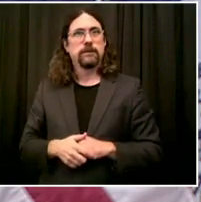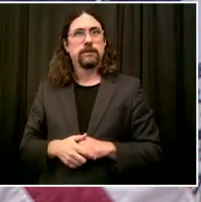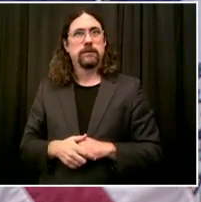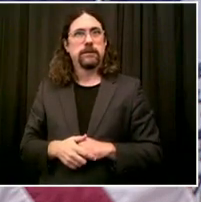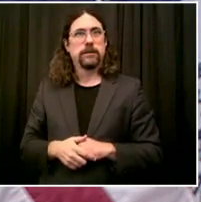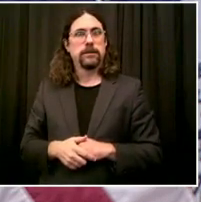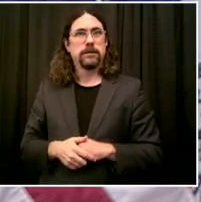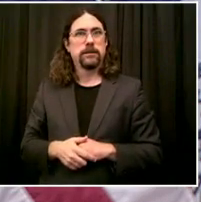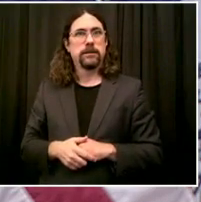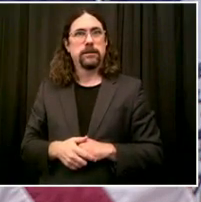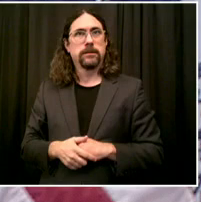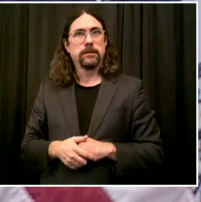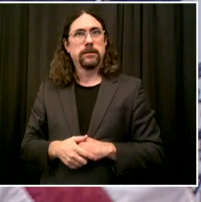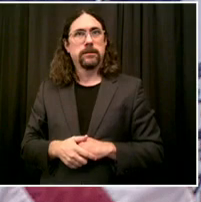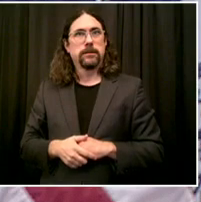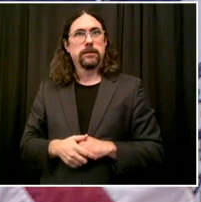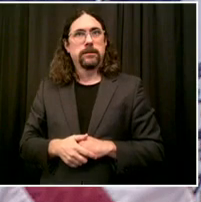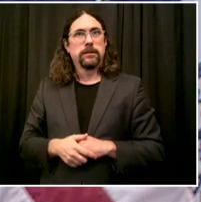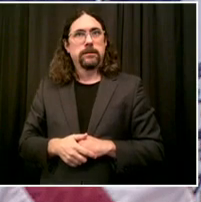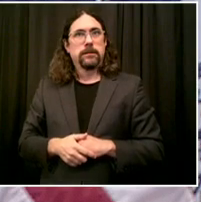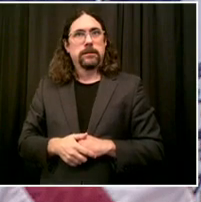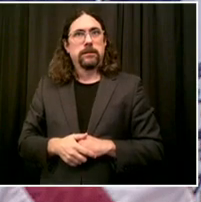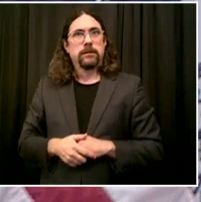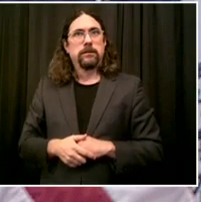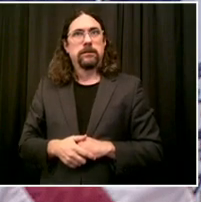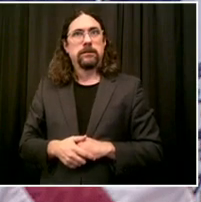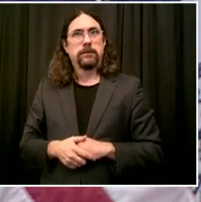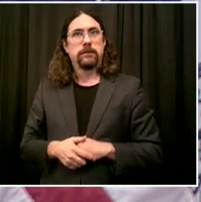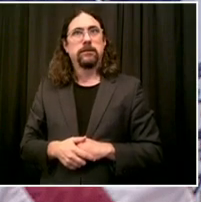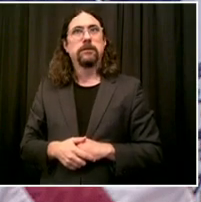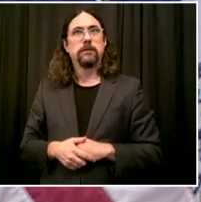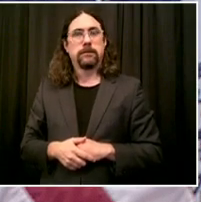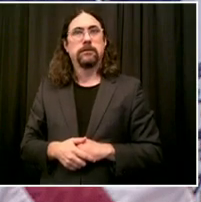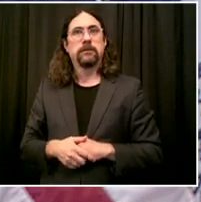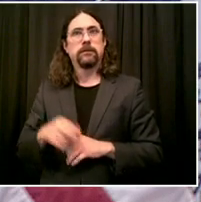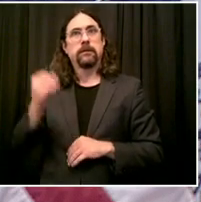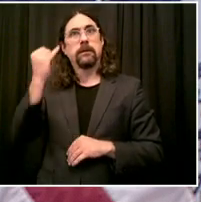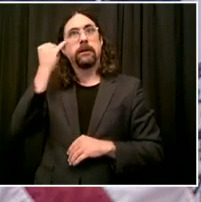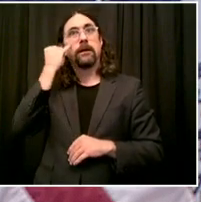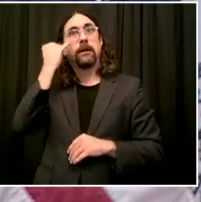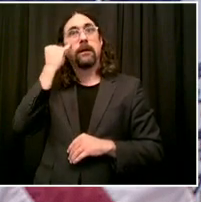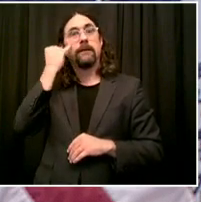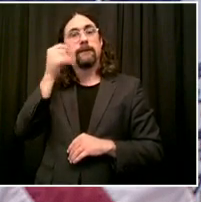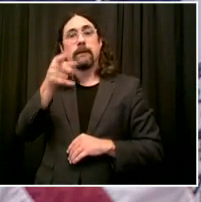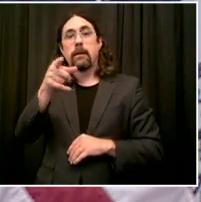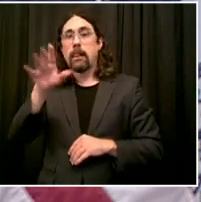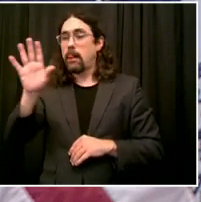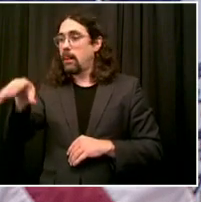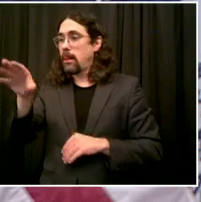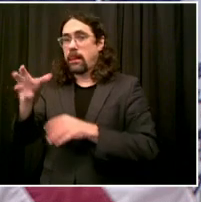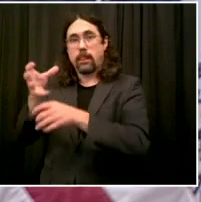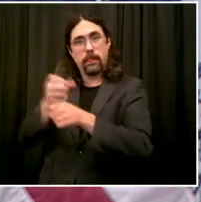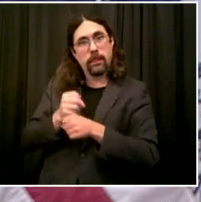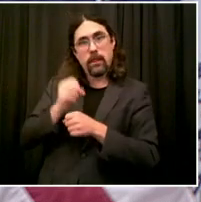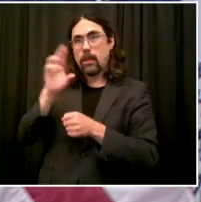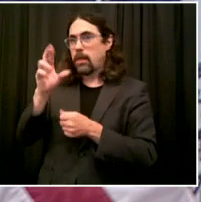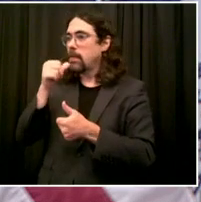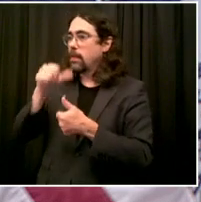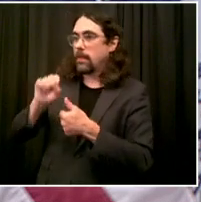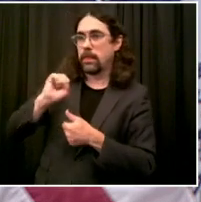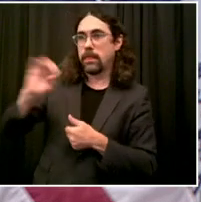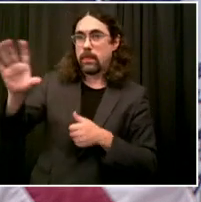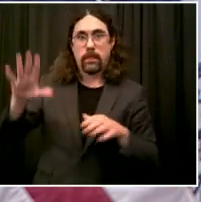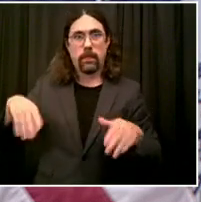get it postmarked. Go to a post office. If you have your absentee ballot, you can go to any post office, drop it off there. That'll get